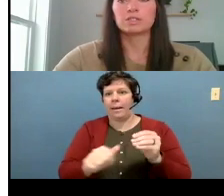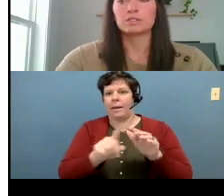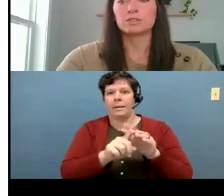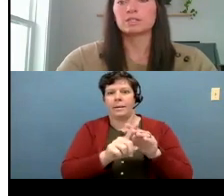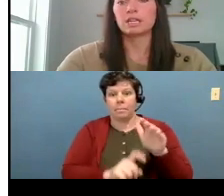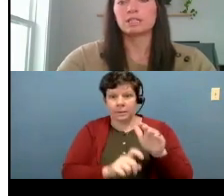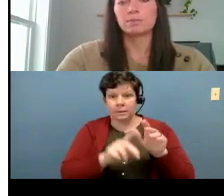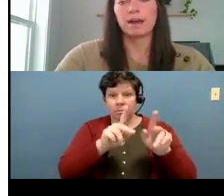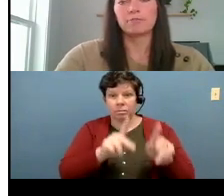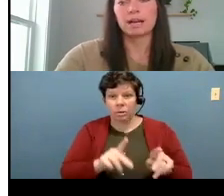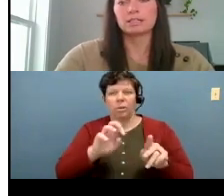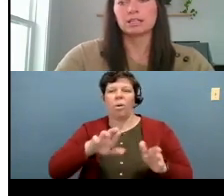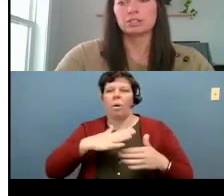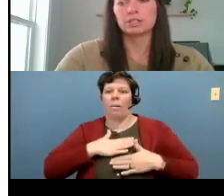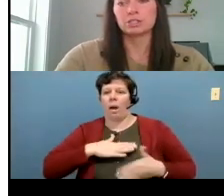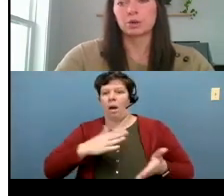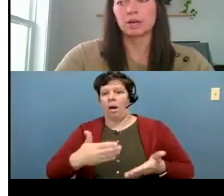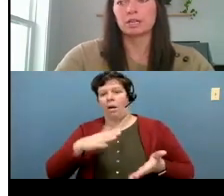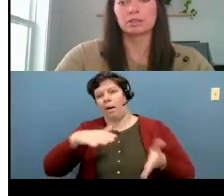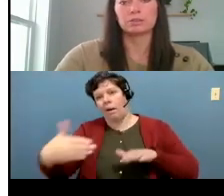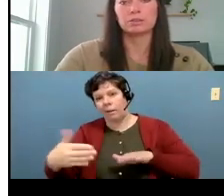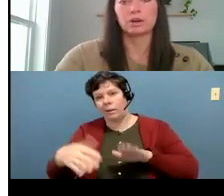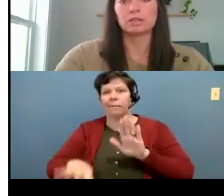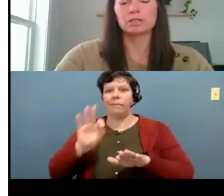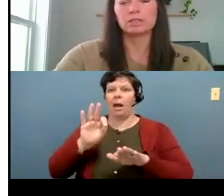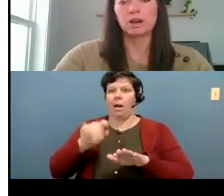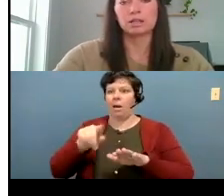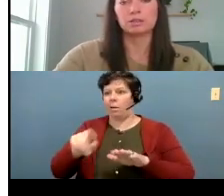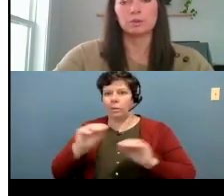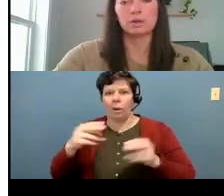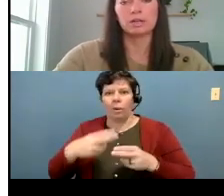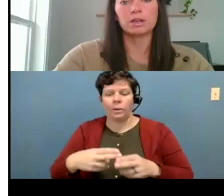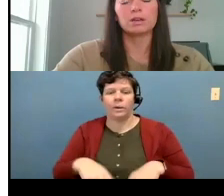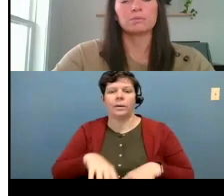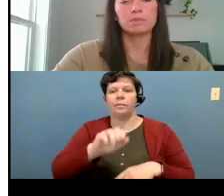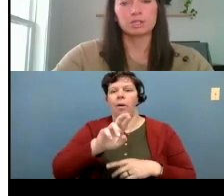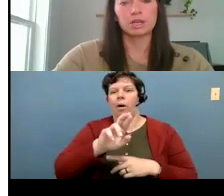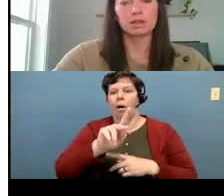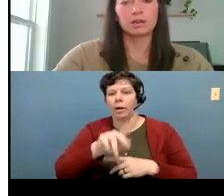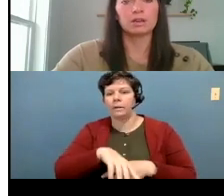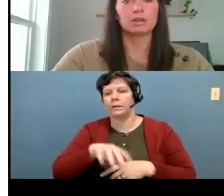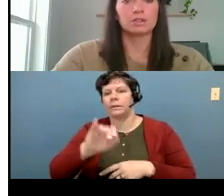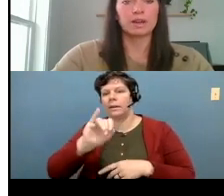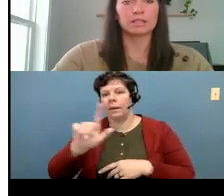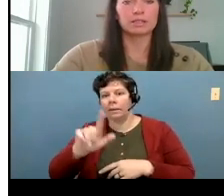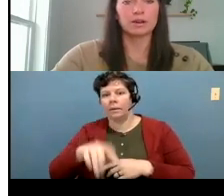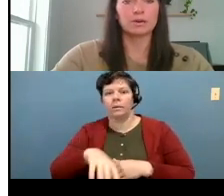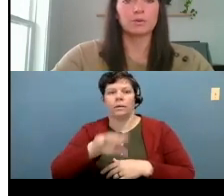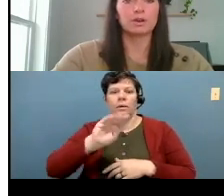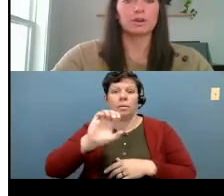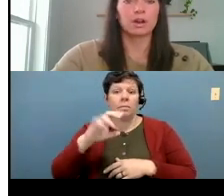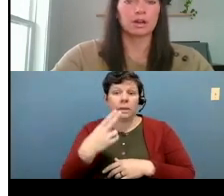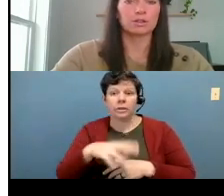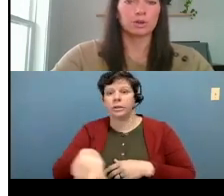So the states that have passed legislation already include Arkansas, Illinois, Michigan, New